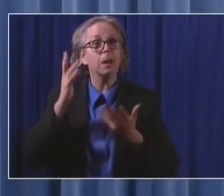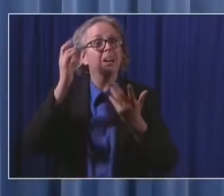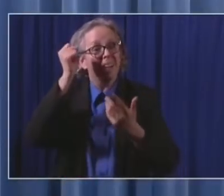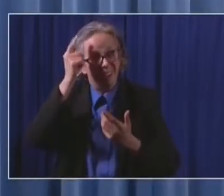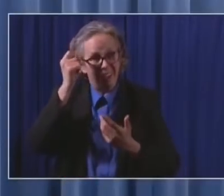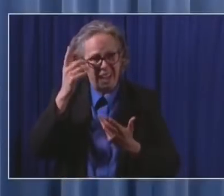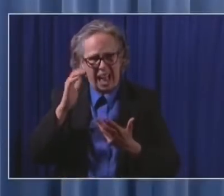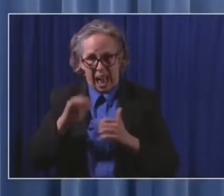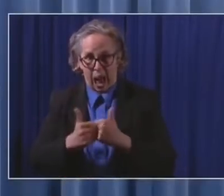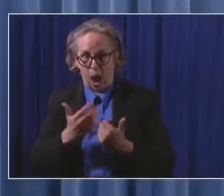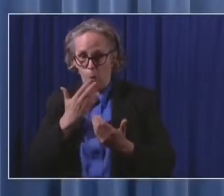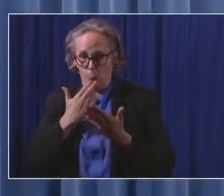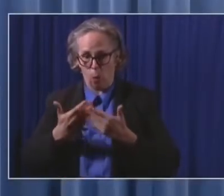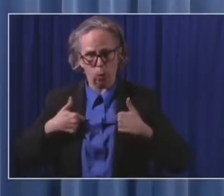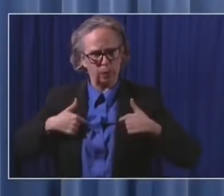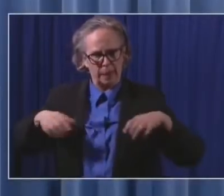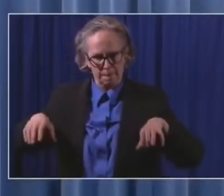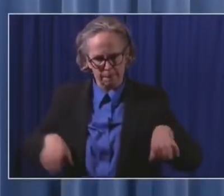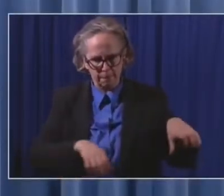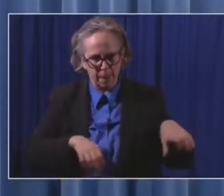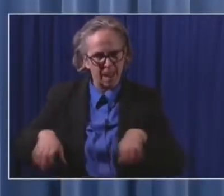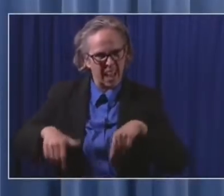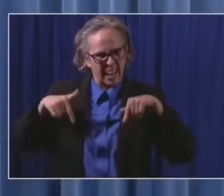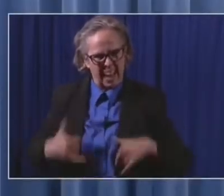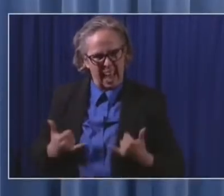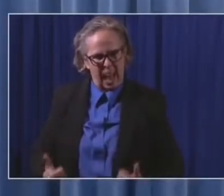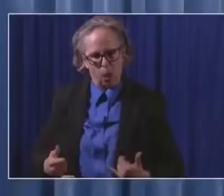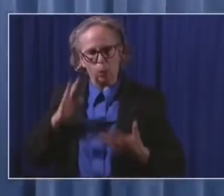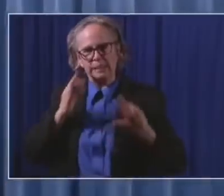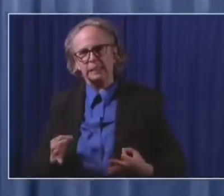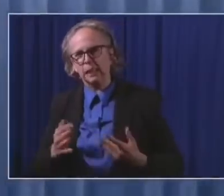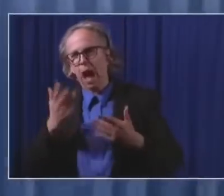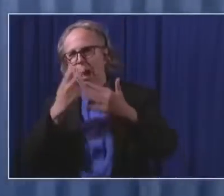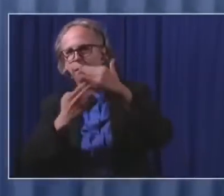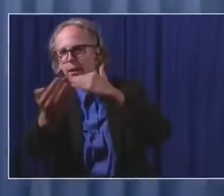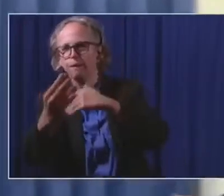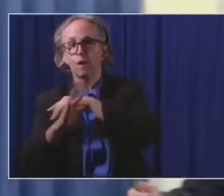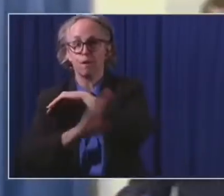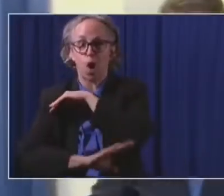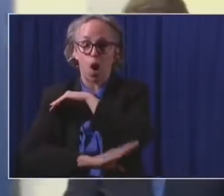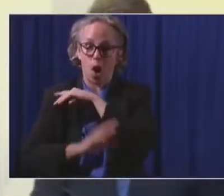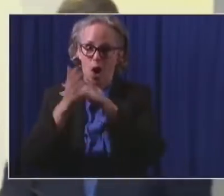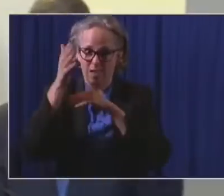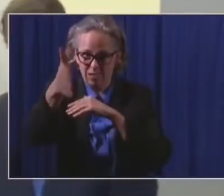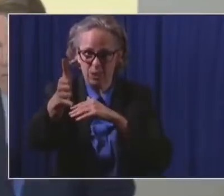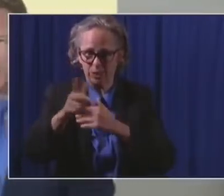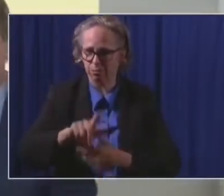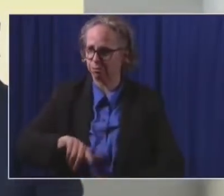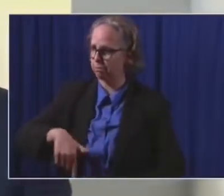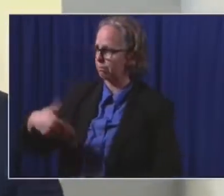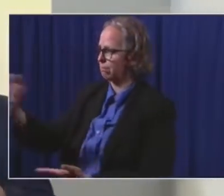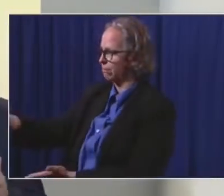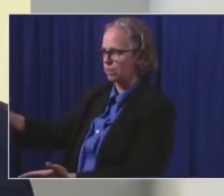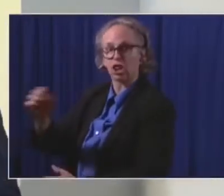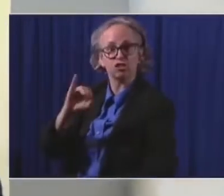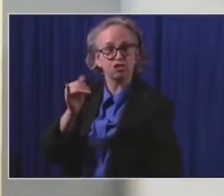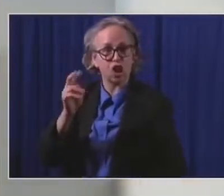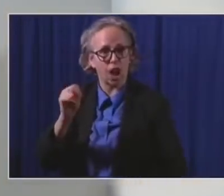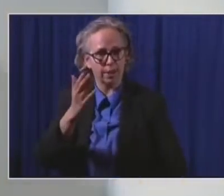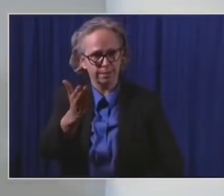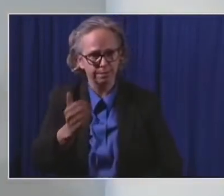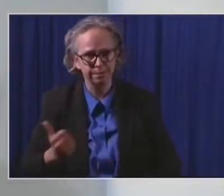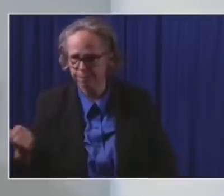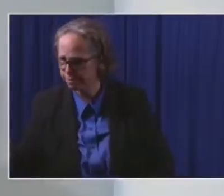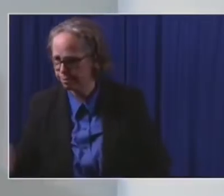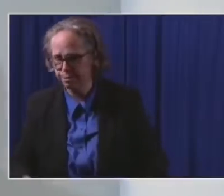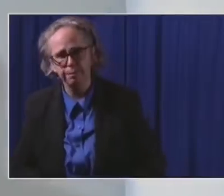ceiling and move forward. So I'm optimistic, but look, it's how well we fight this in the next few weeks is going to determine what our